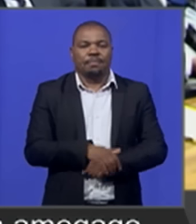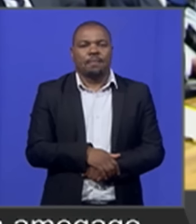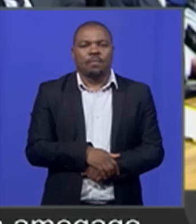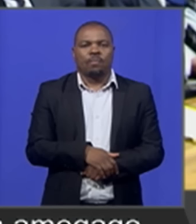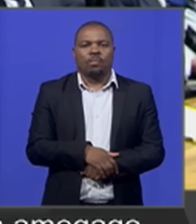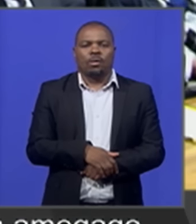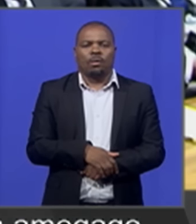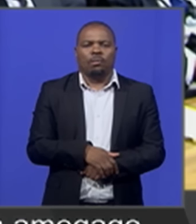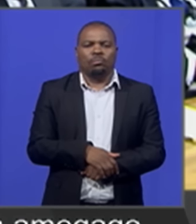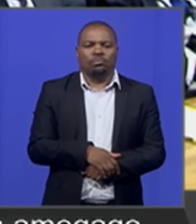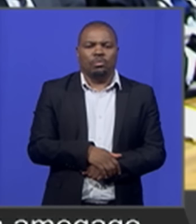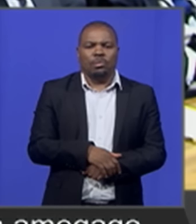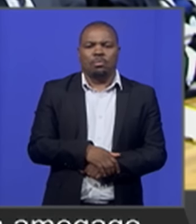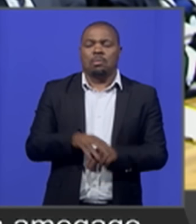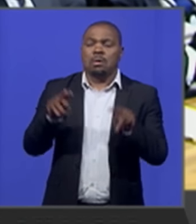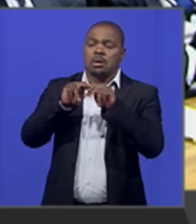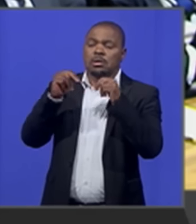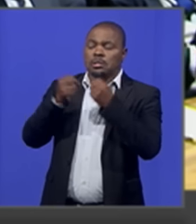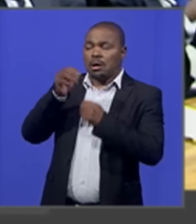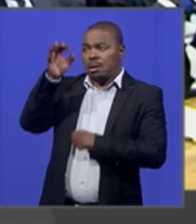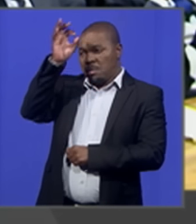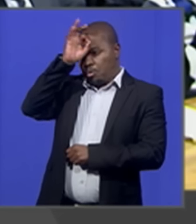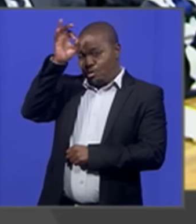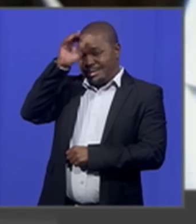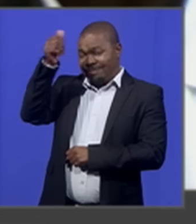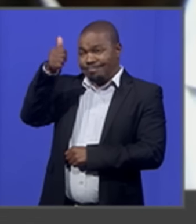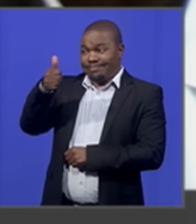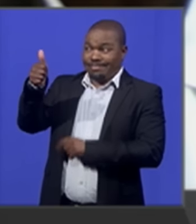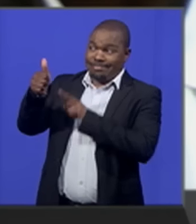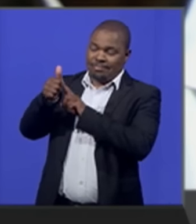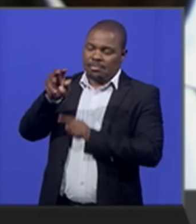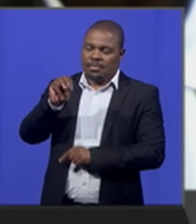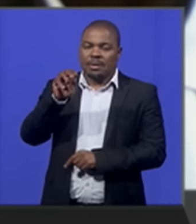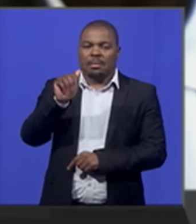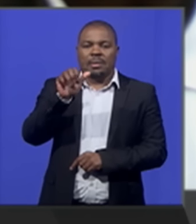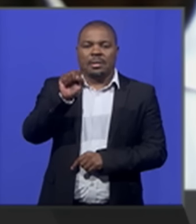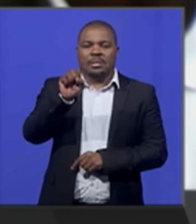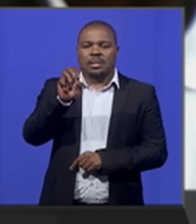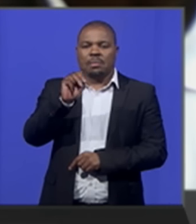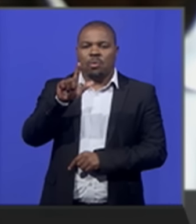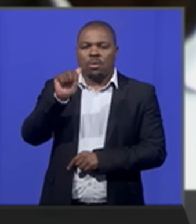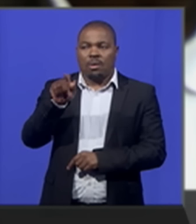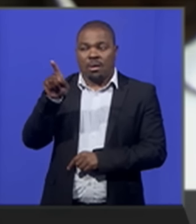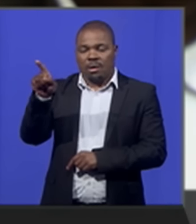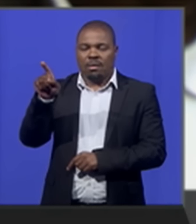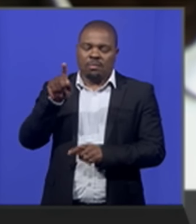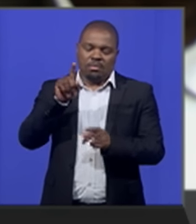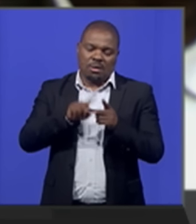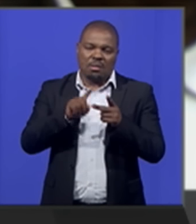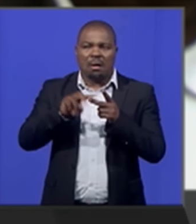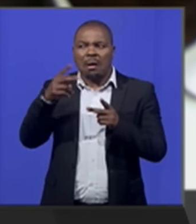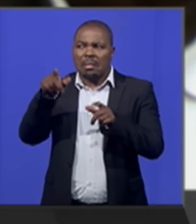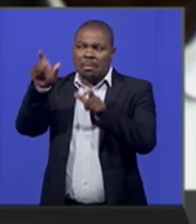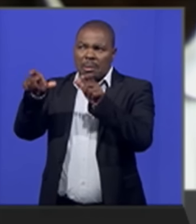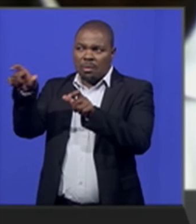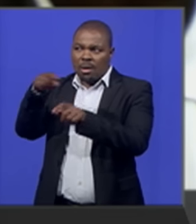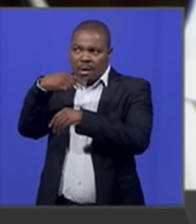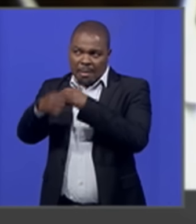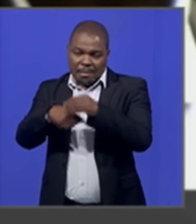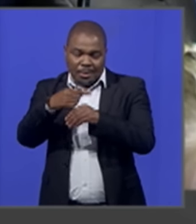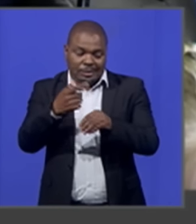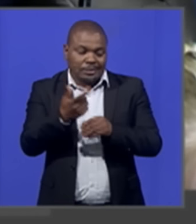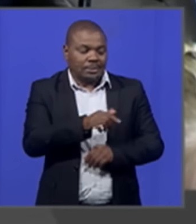Molato wa go ama mokomišenare wa bosetšhaba wa maphodisa General Fani Masemola le ba latofatšwa ka yena phokong ya kontraka ya go ama ditirelo tša sephodisa sa Afrika